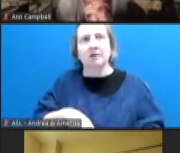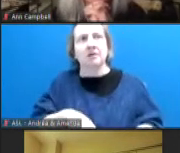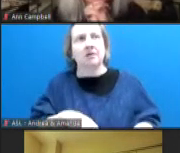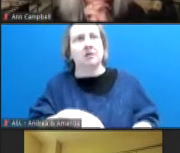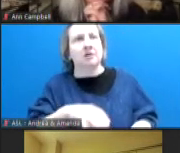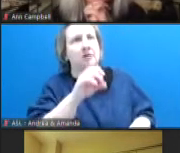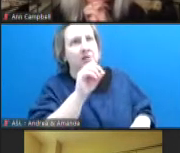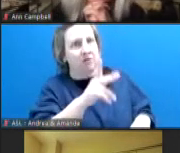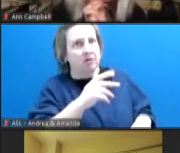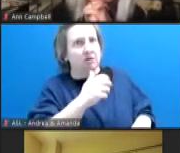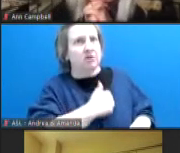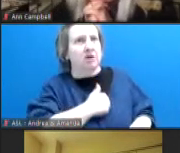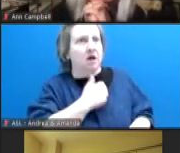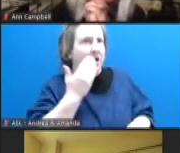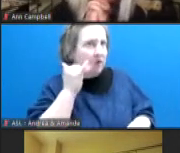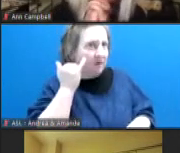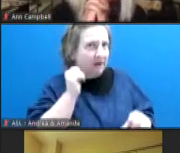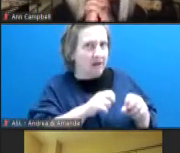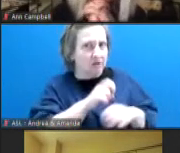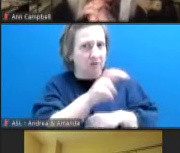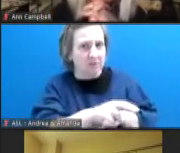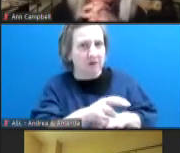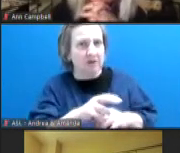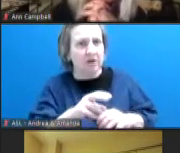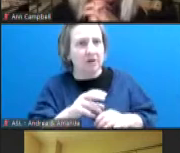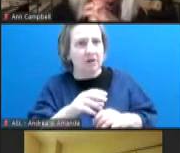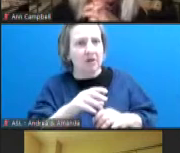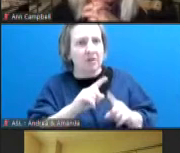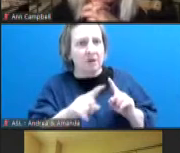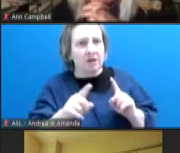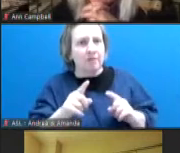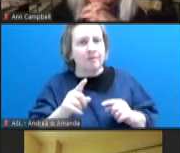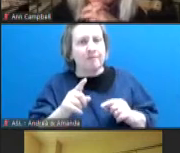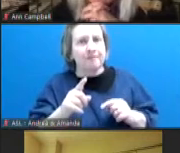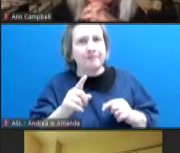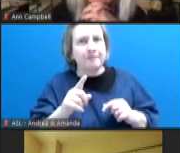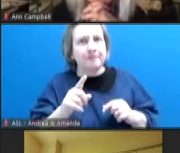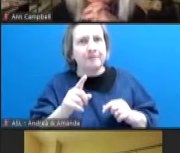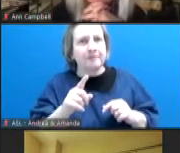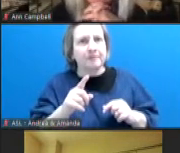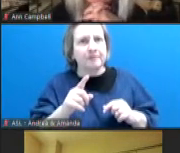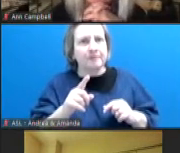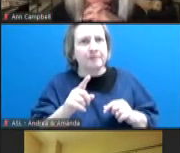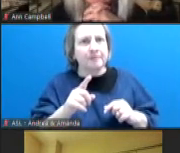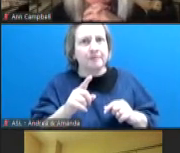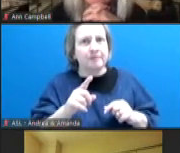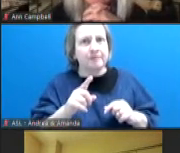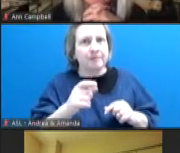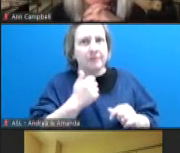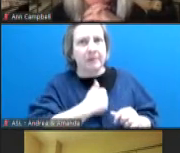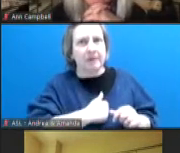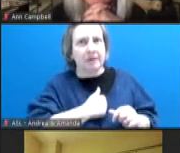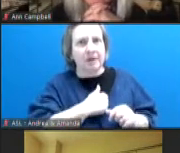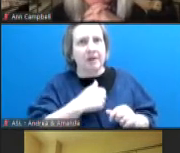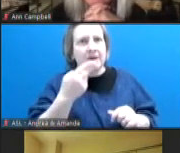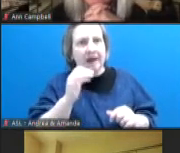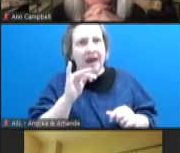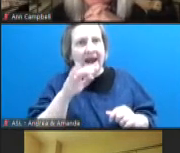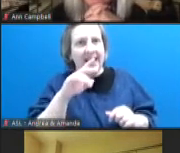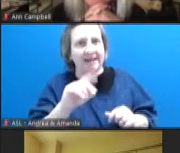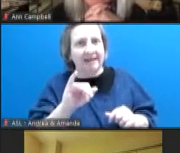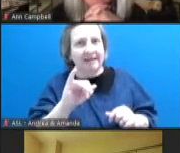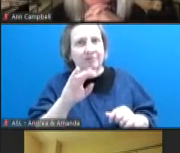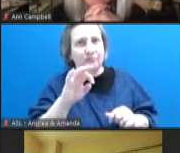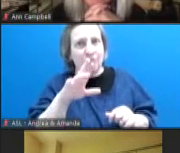Jump in if it's okay, Judith. I don't, just so everybody knows, Heidi Brown, City Attorney's Office,